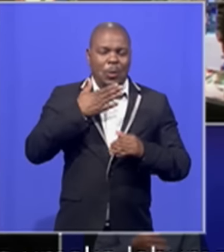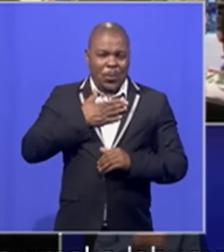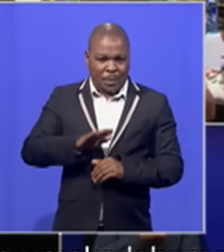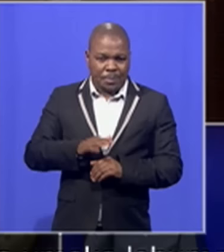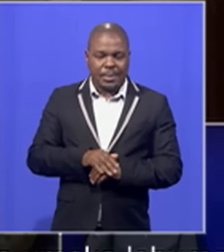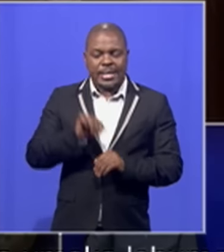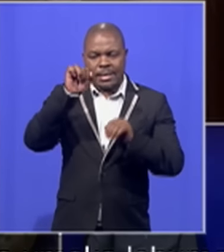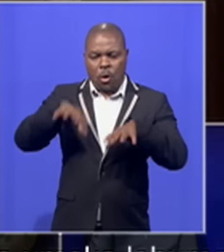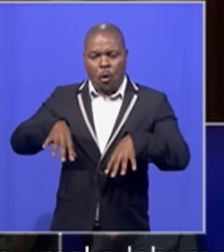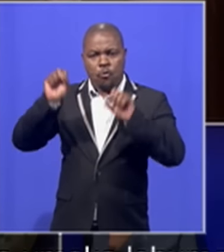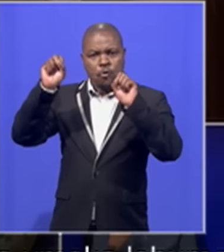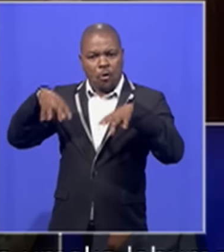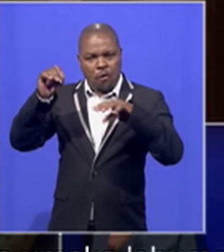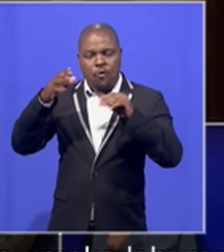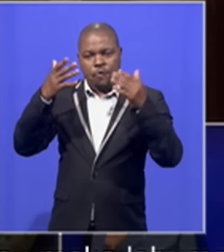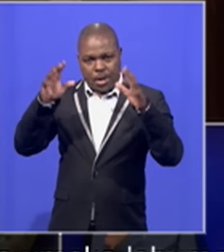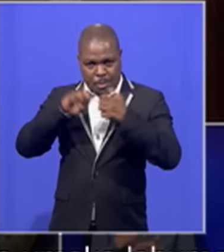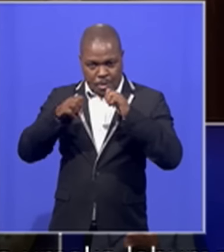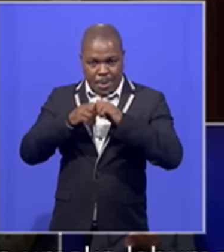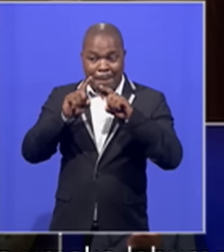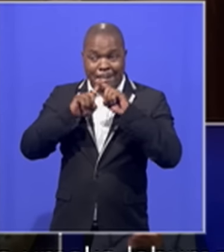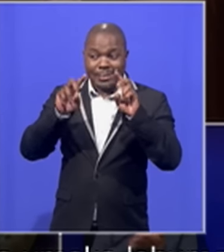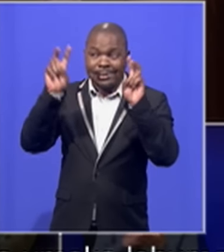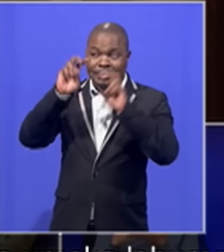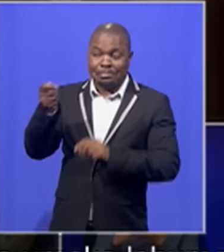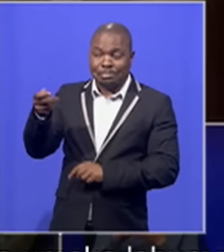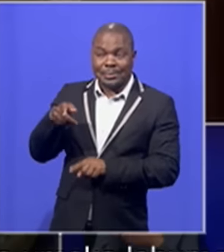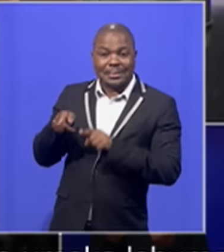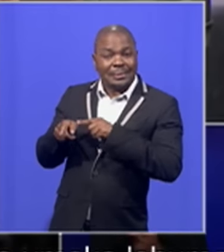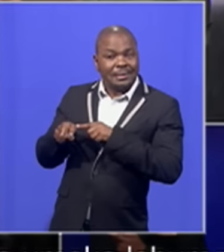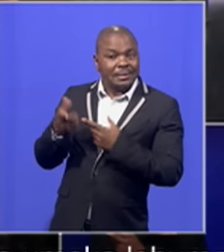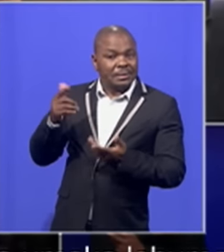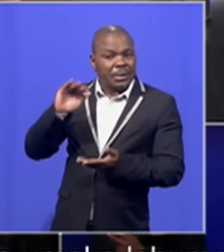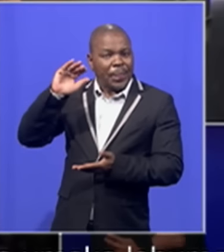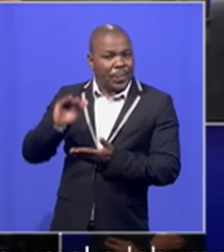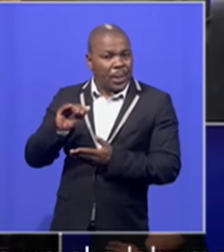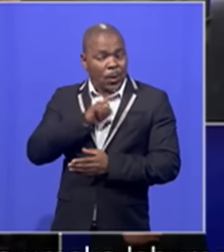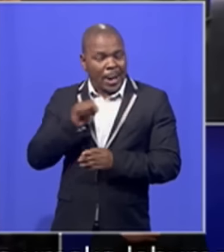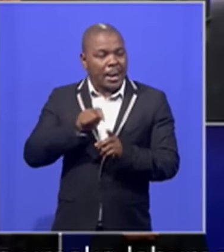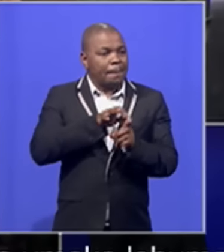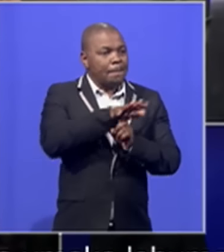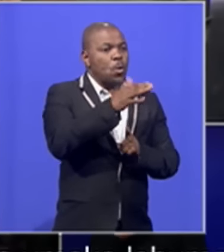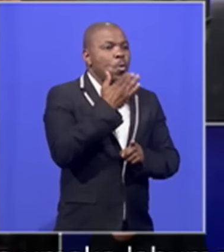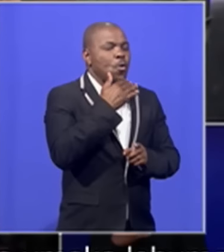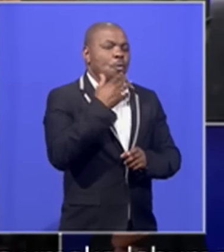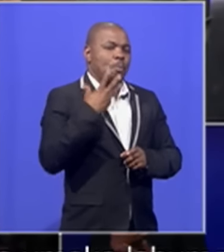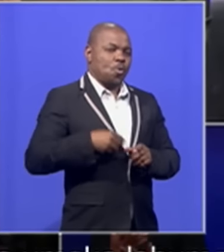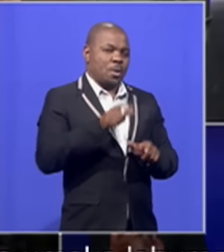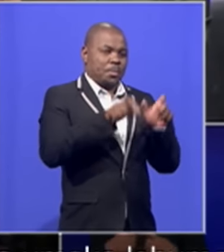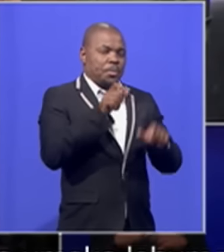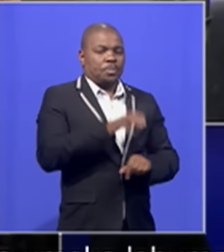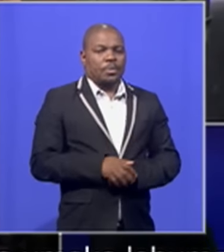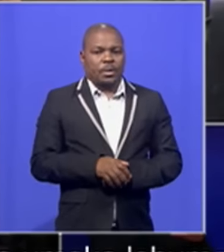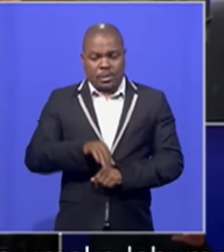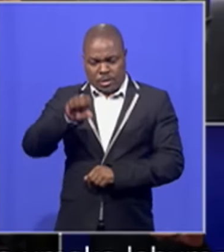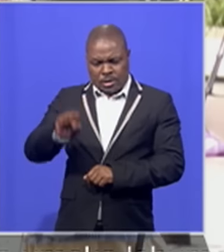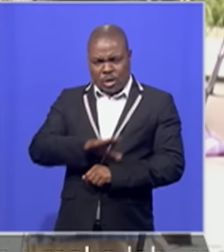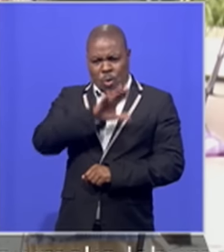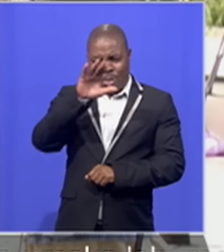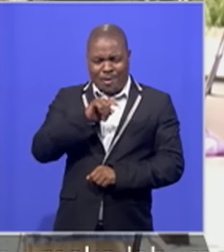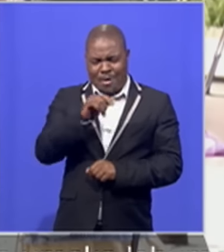with load shedding, but what do you do about lowering the cost of electricity? Because that is what also affects poor people. Mo Afrika Borwa ga o leba budget ya gompieno e